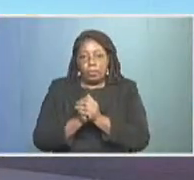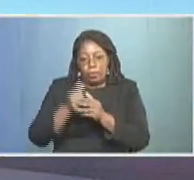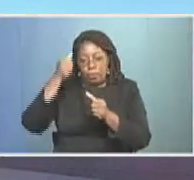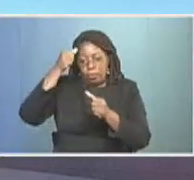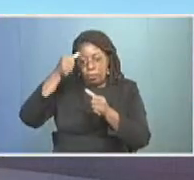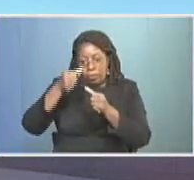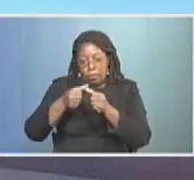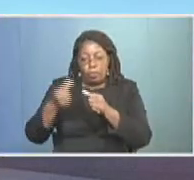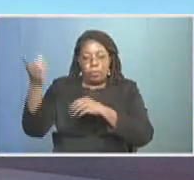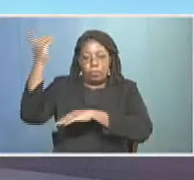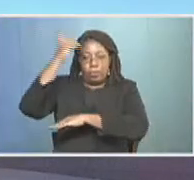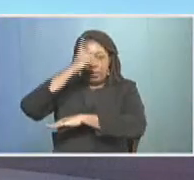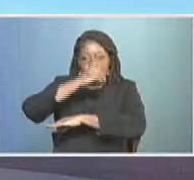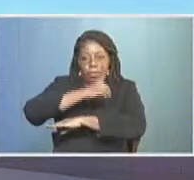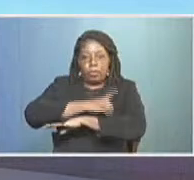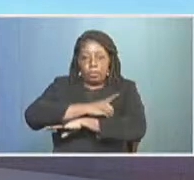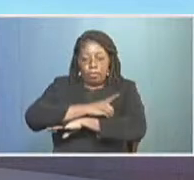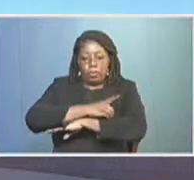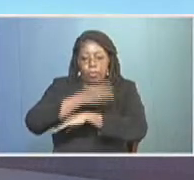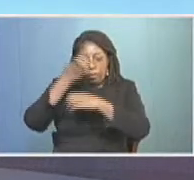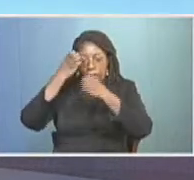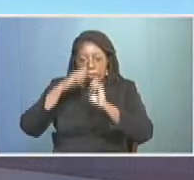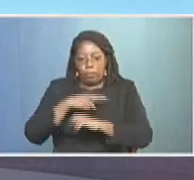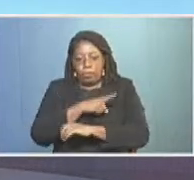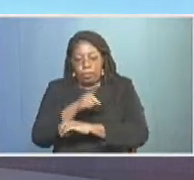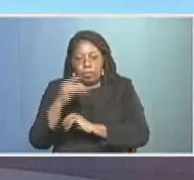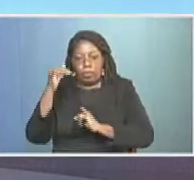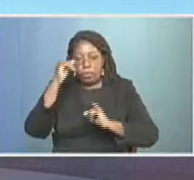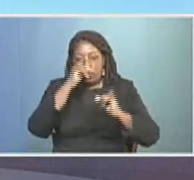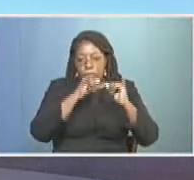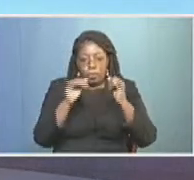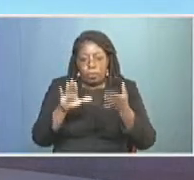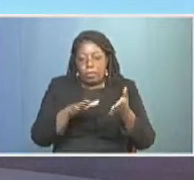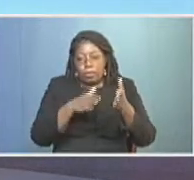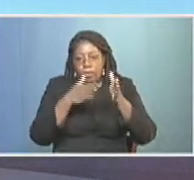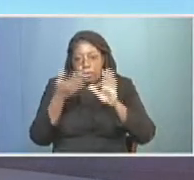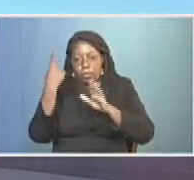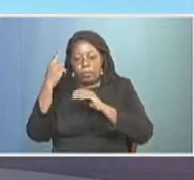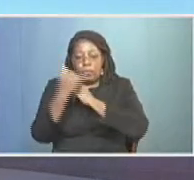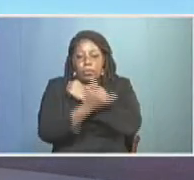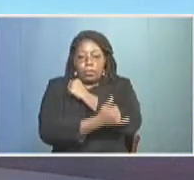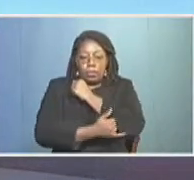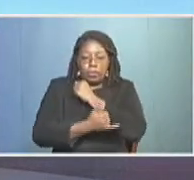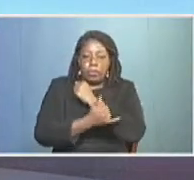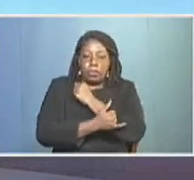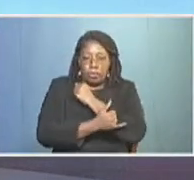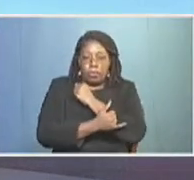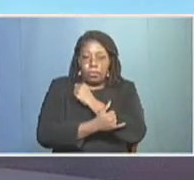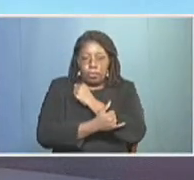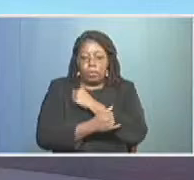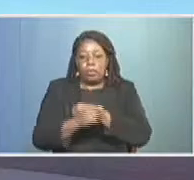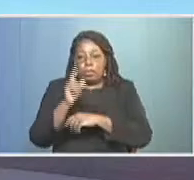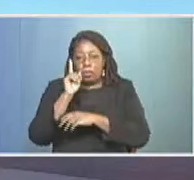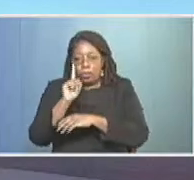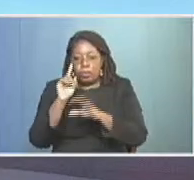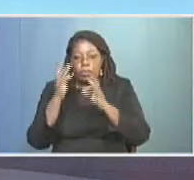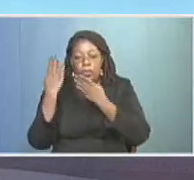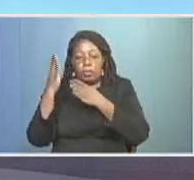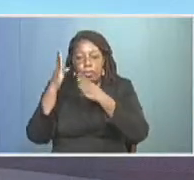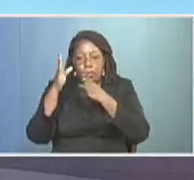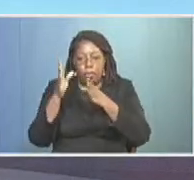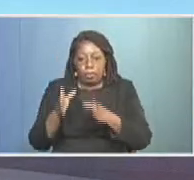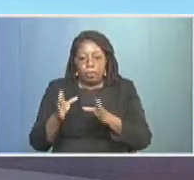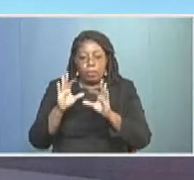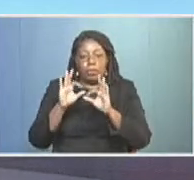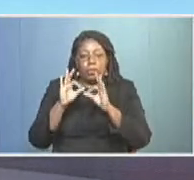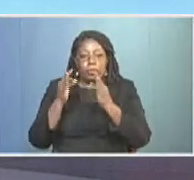Remembrance Day may bring to mind the efforts of those who fought and died for the country, but for one Bahamian family, it's also symbolic